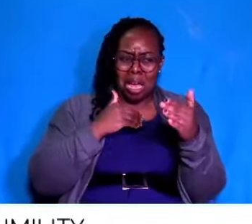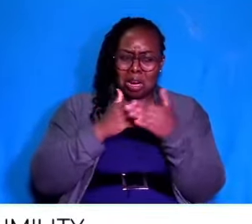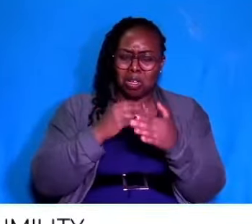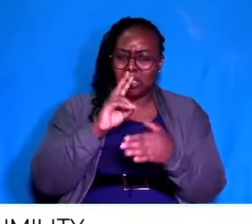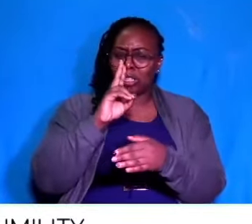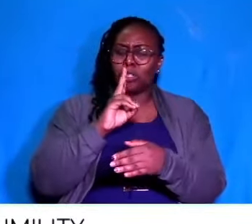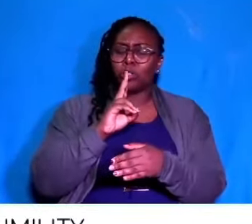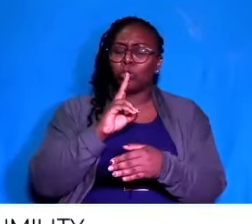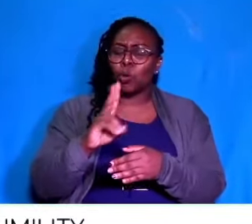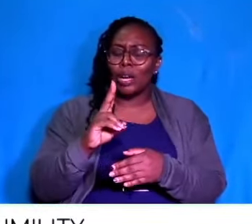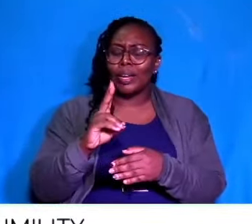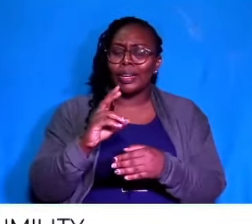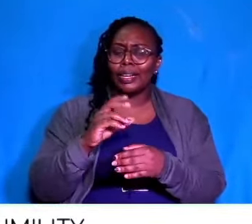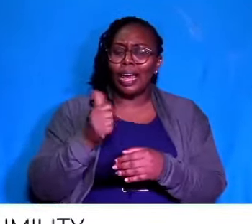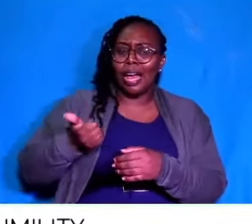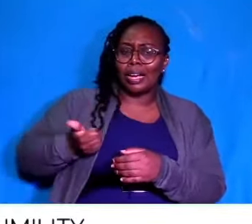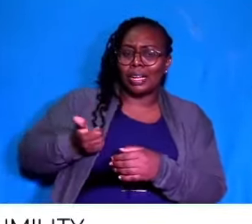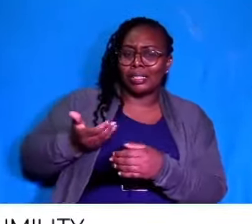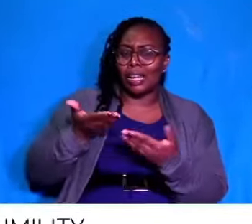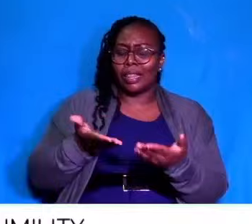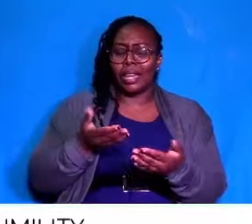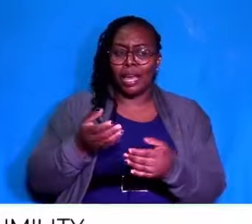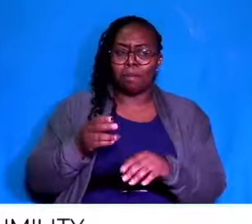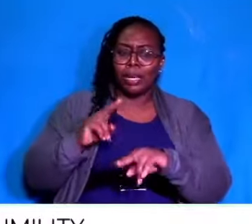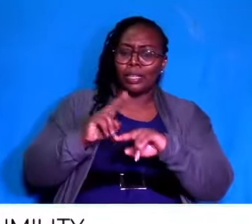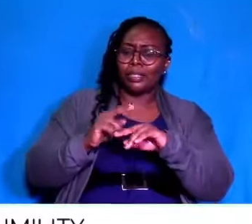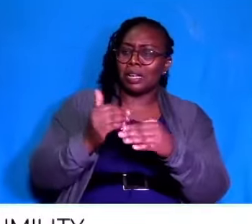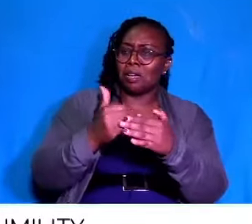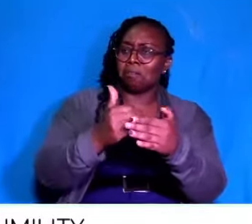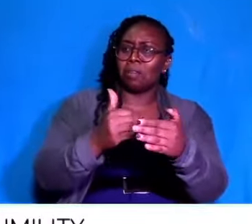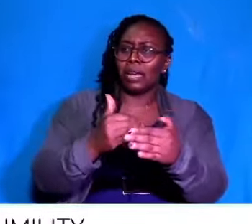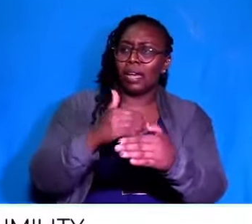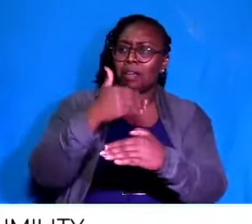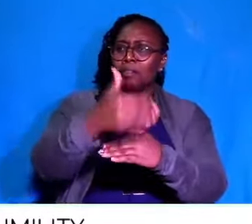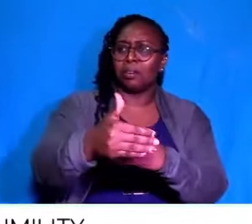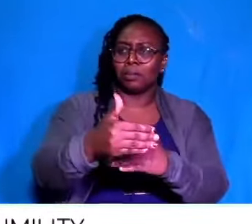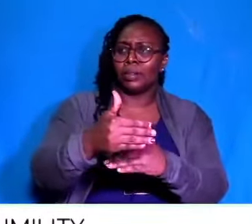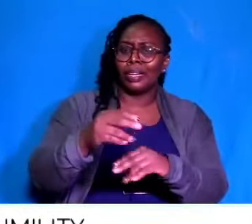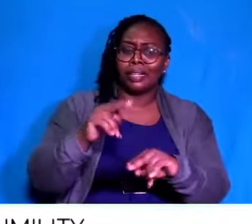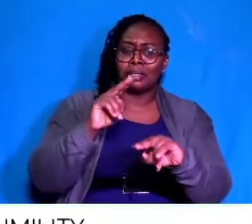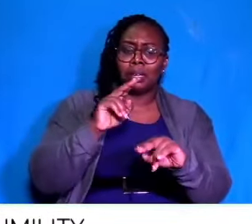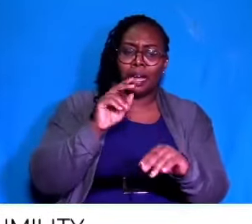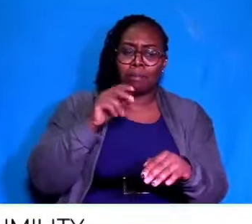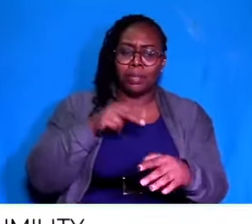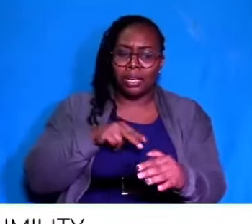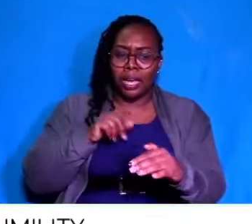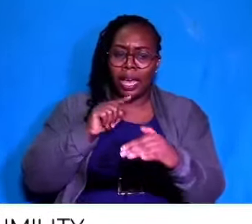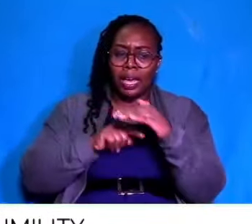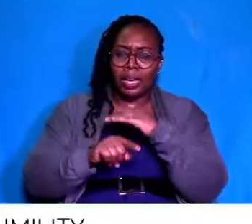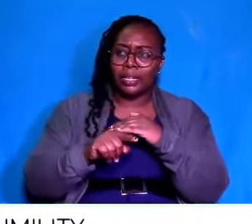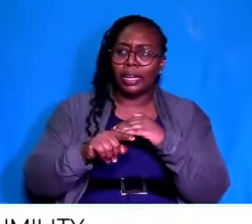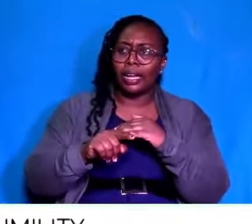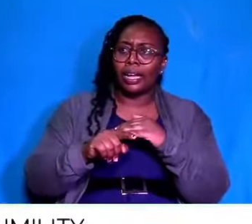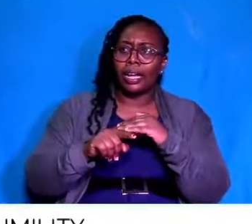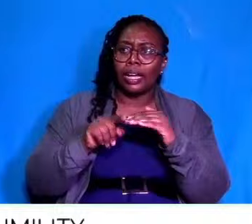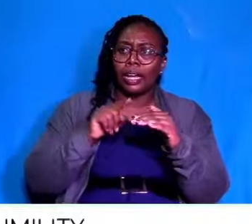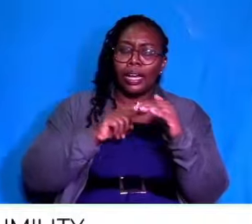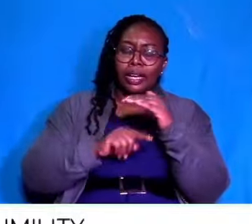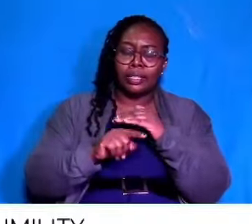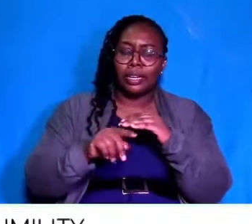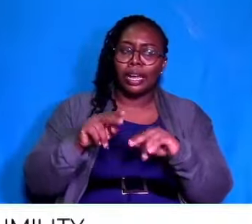who don't want to be bullied, you know, we sit in front. And when I walked in and sat there, apparently the guys at the back thought the lecturer had come with his